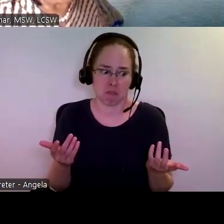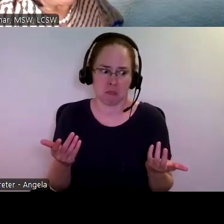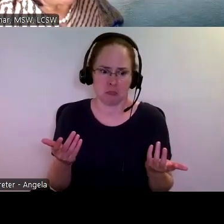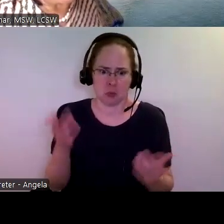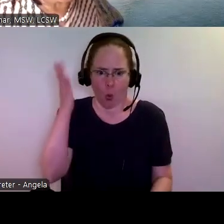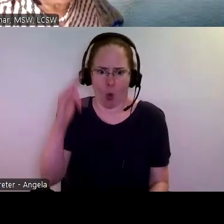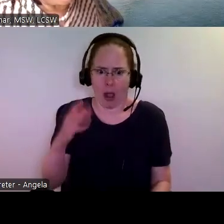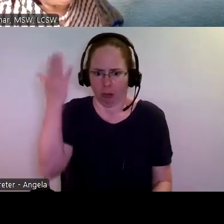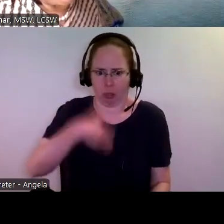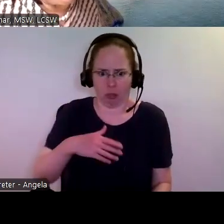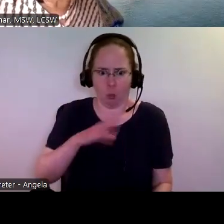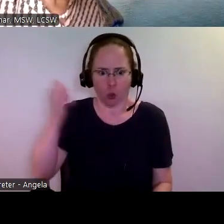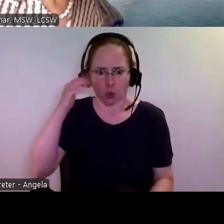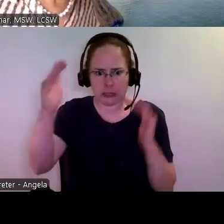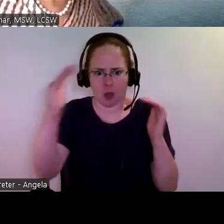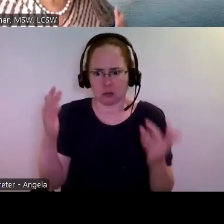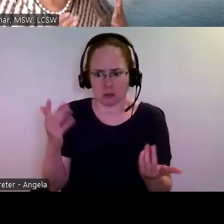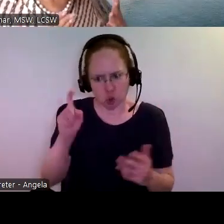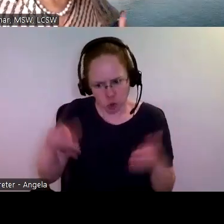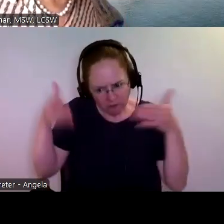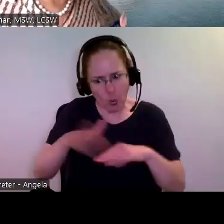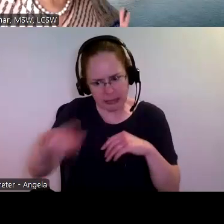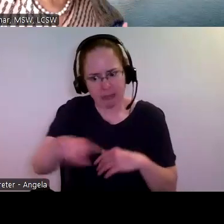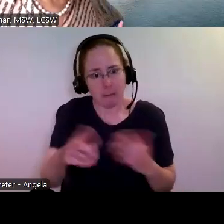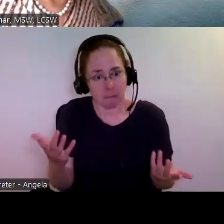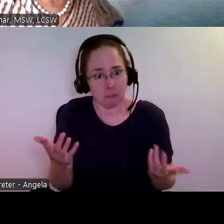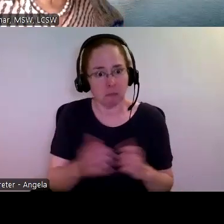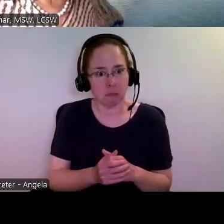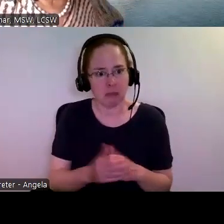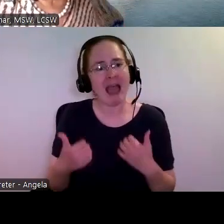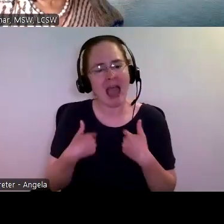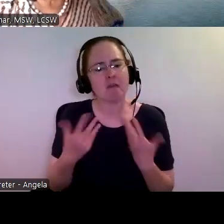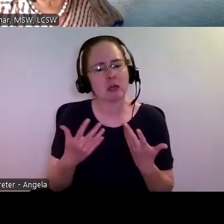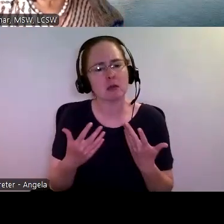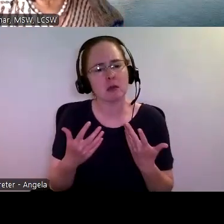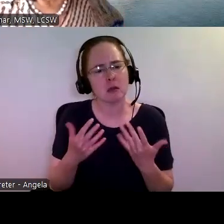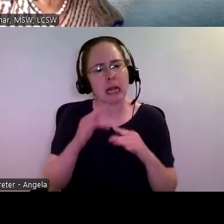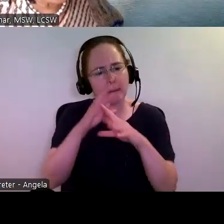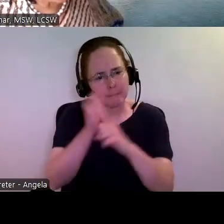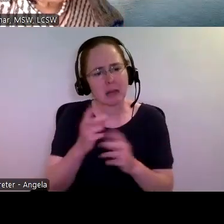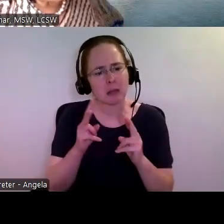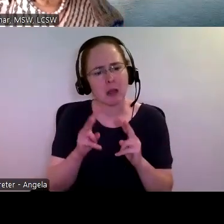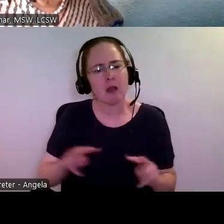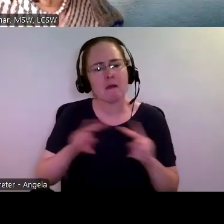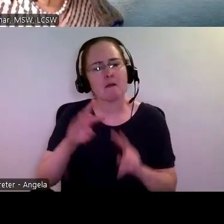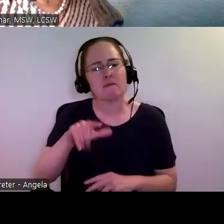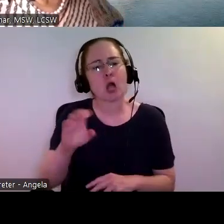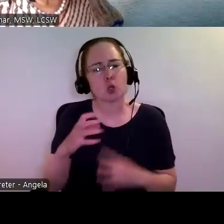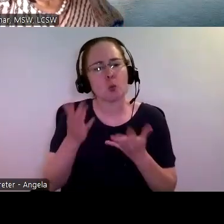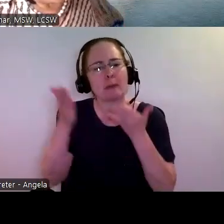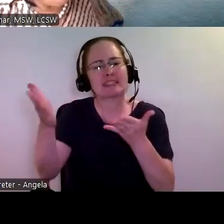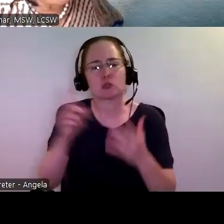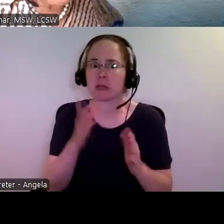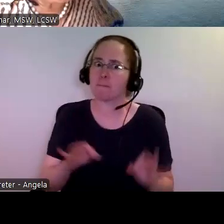focus on older adults? And so having a compelling value proposition is really important. For me, my